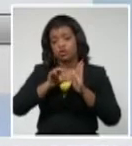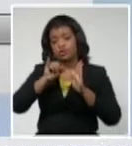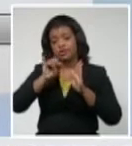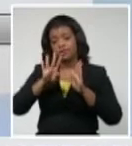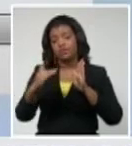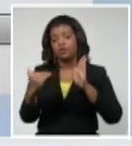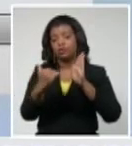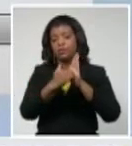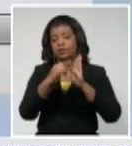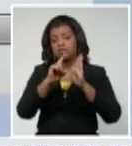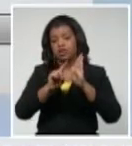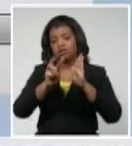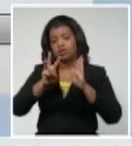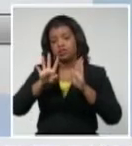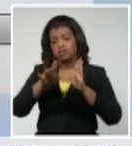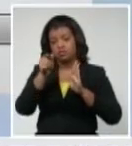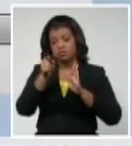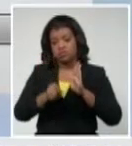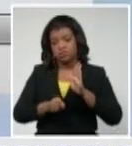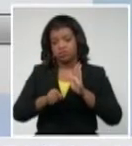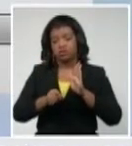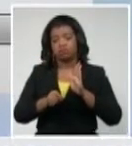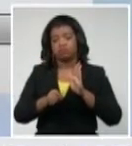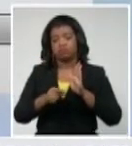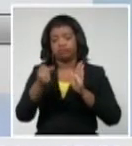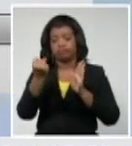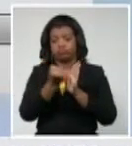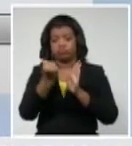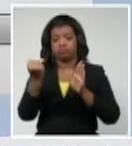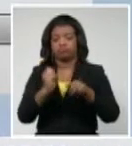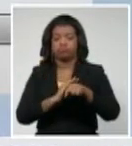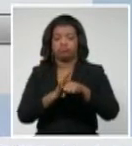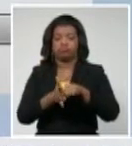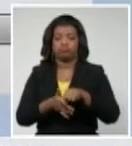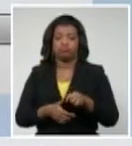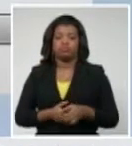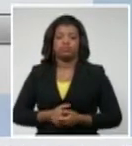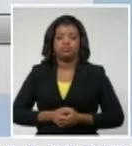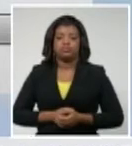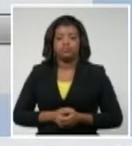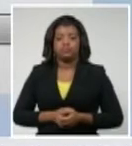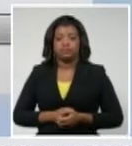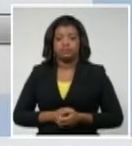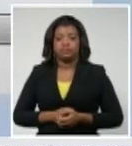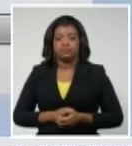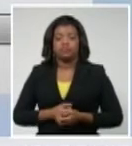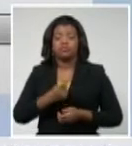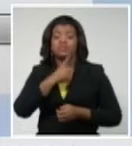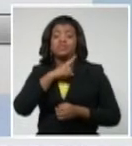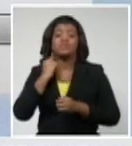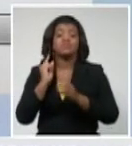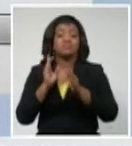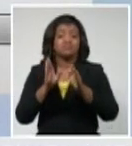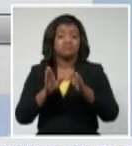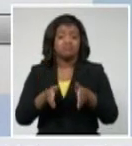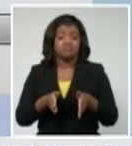17,954 people died of the virus during the last 7 days, for a total of